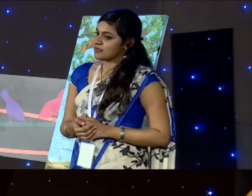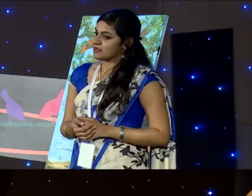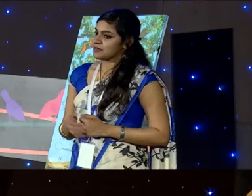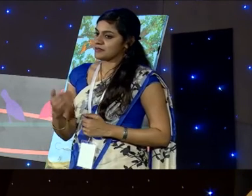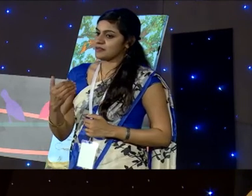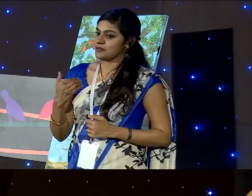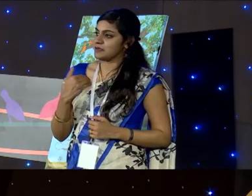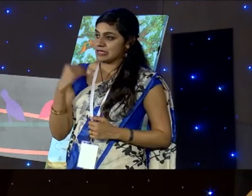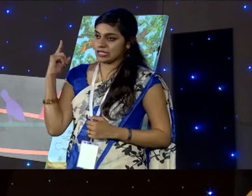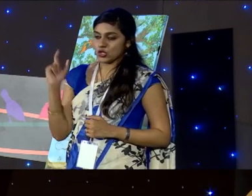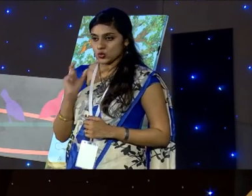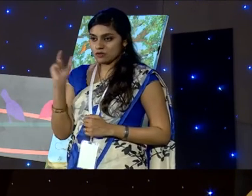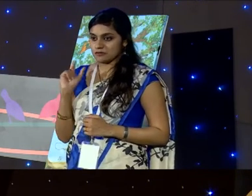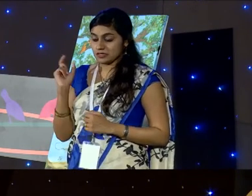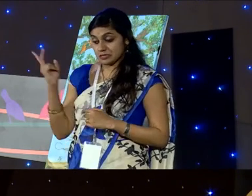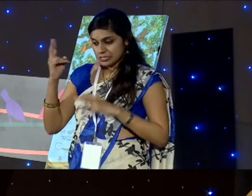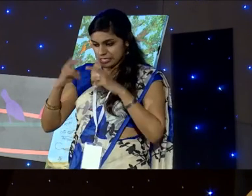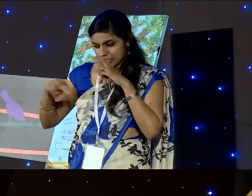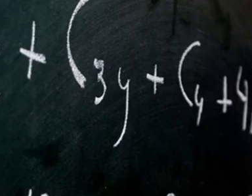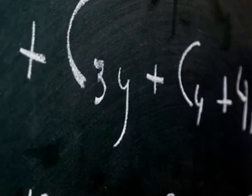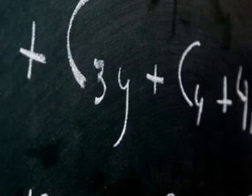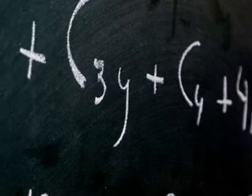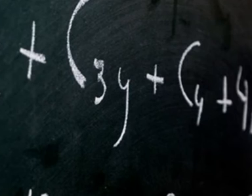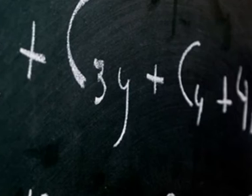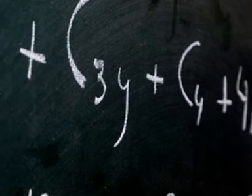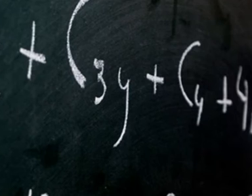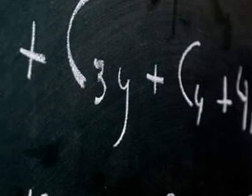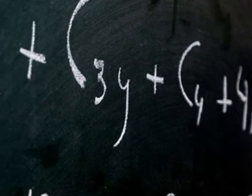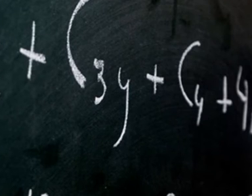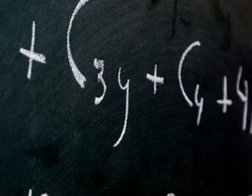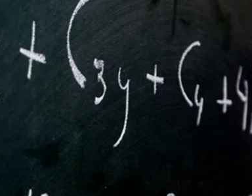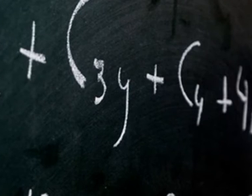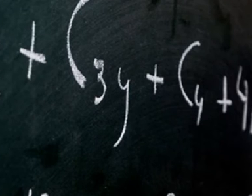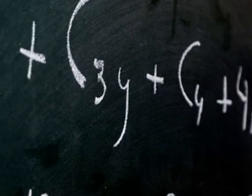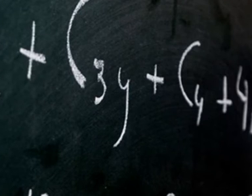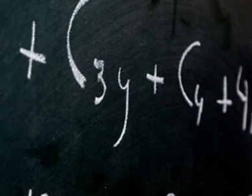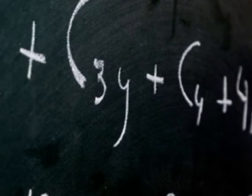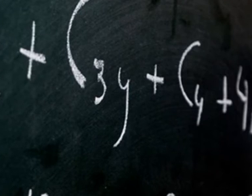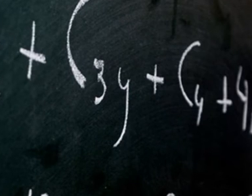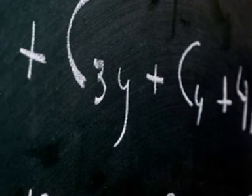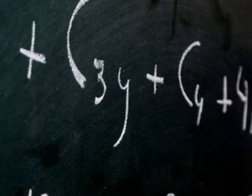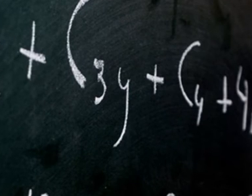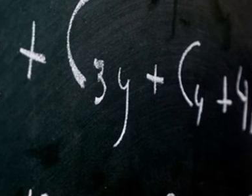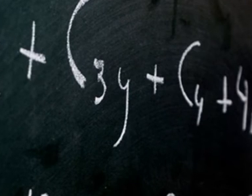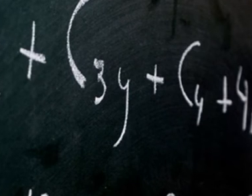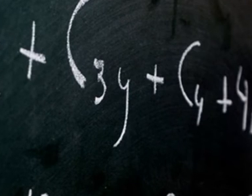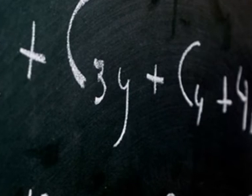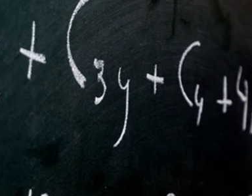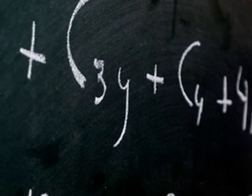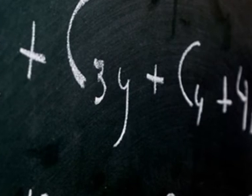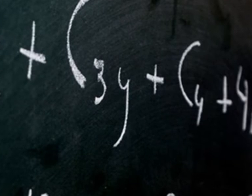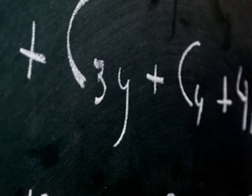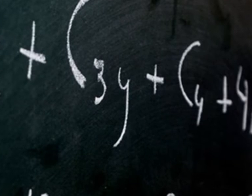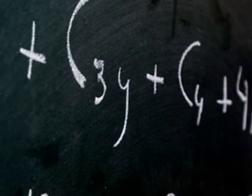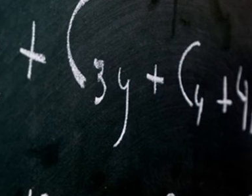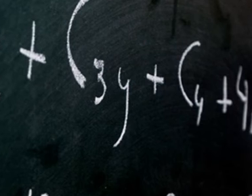Cambridge, we did a study looking at students who study mathematics and asked them, do you have a diagnosis